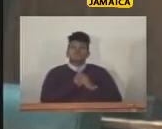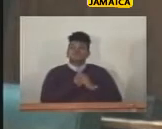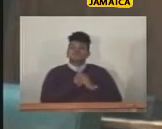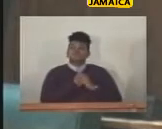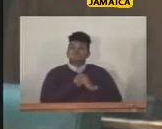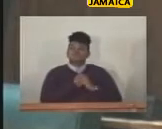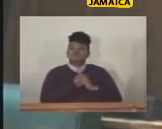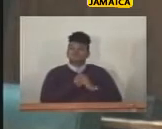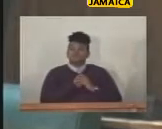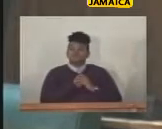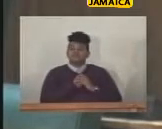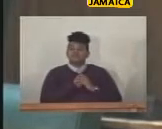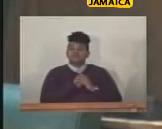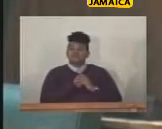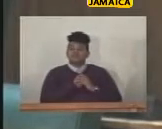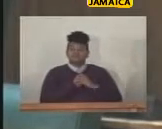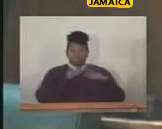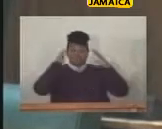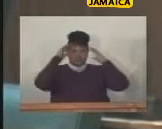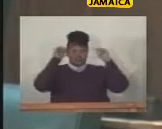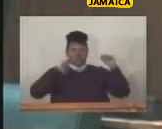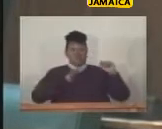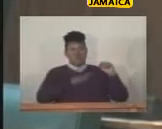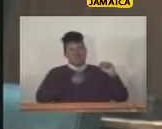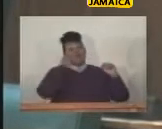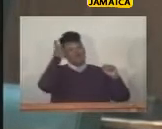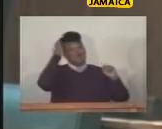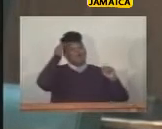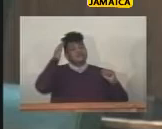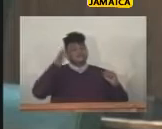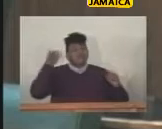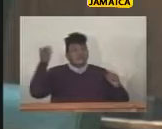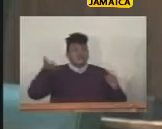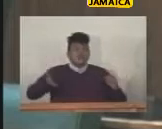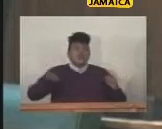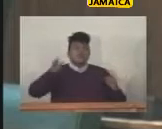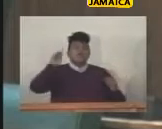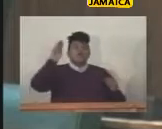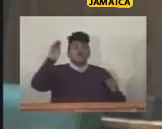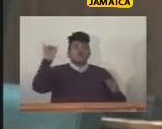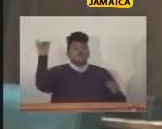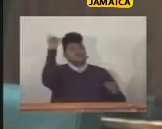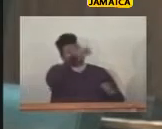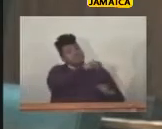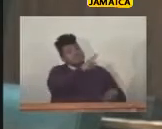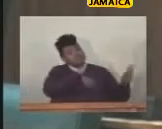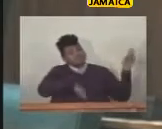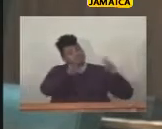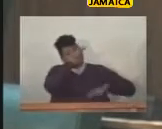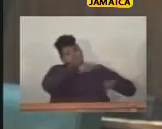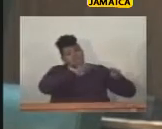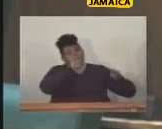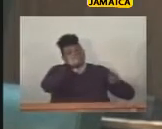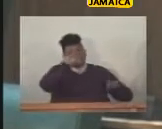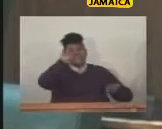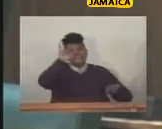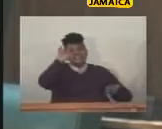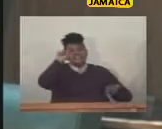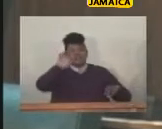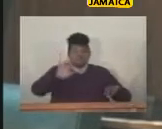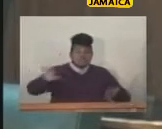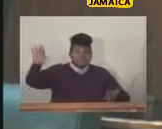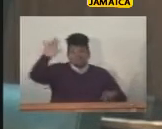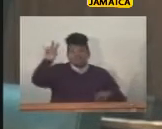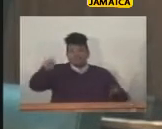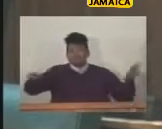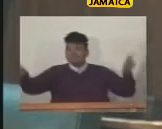President, our Prime Minister has been on the ground in Montego Bay and across St. James. Our